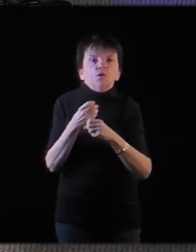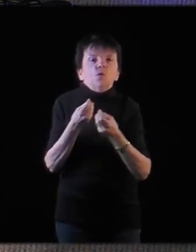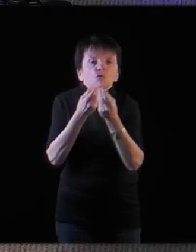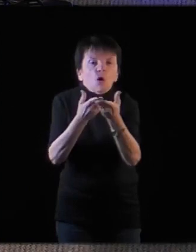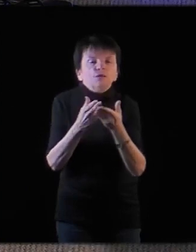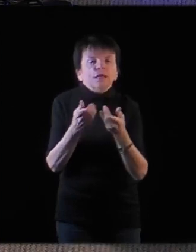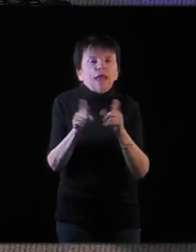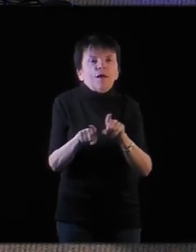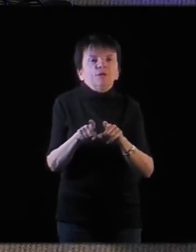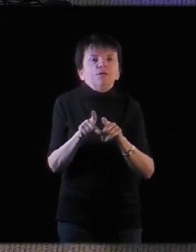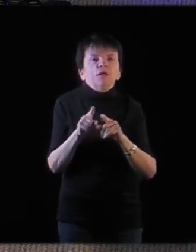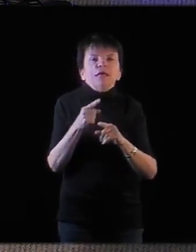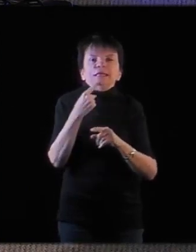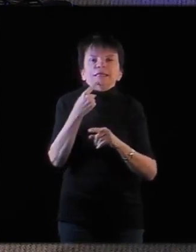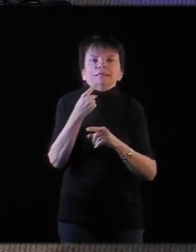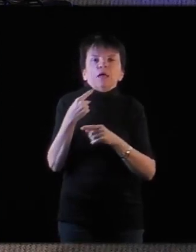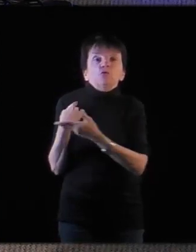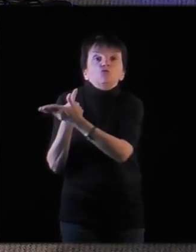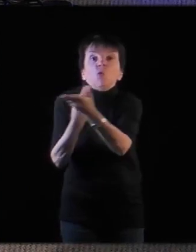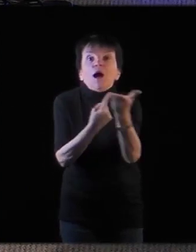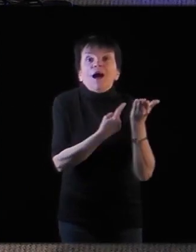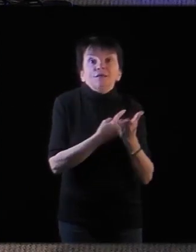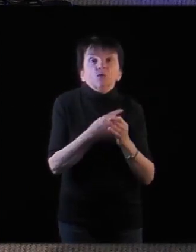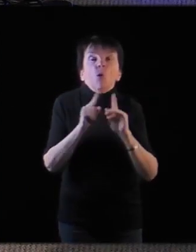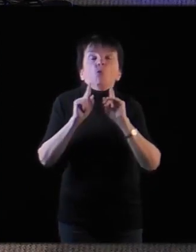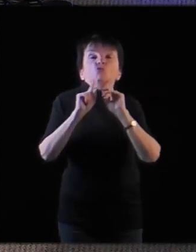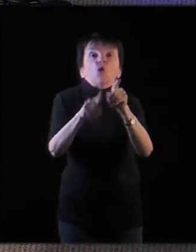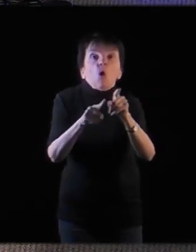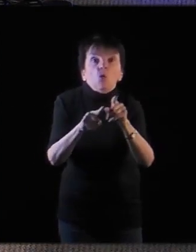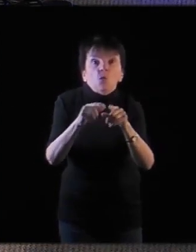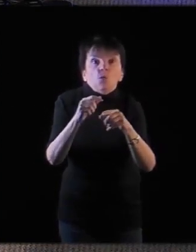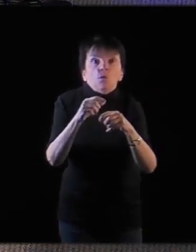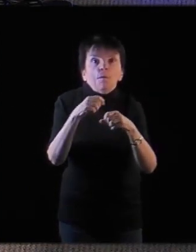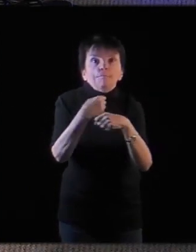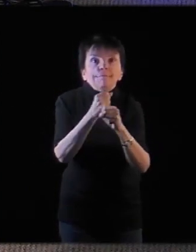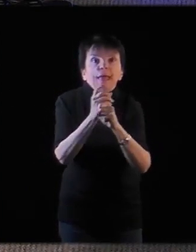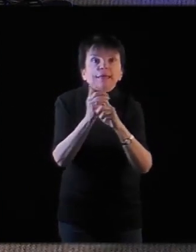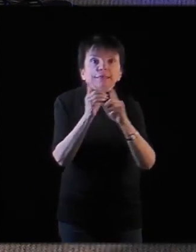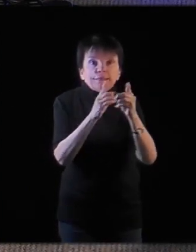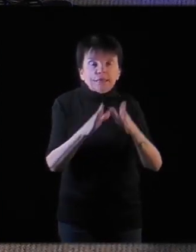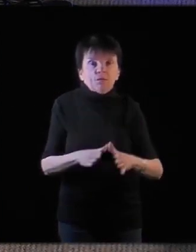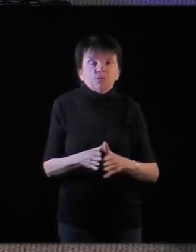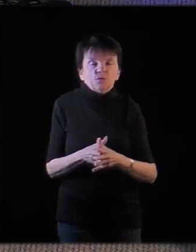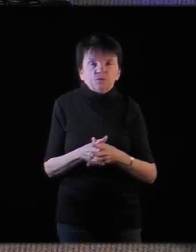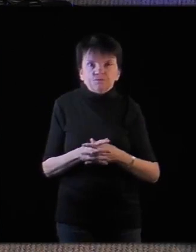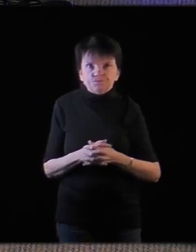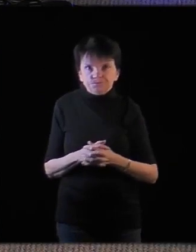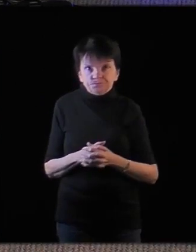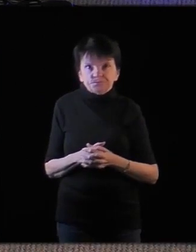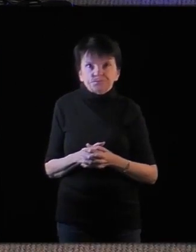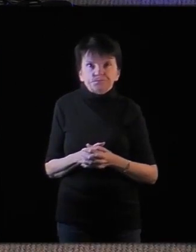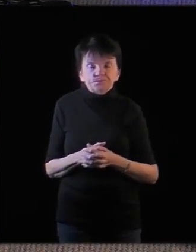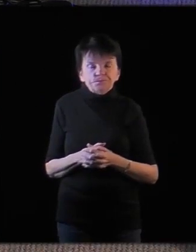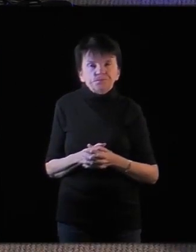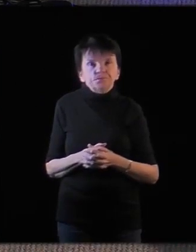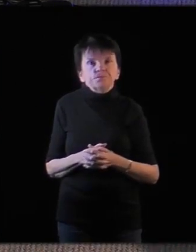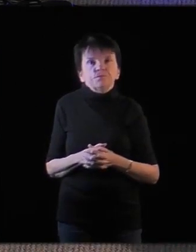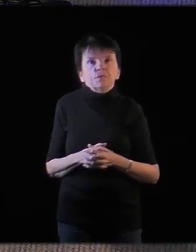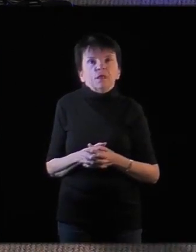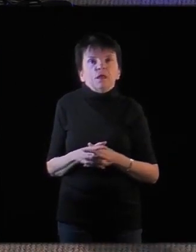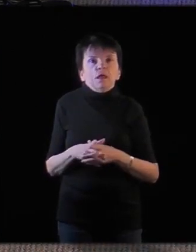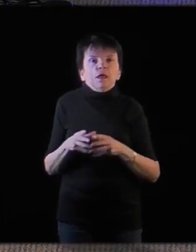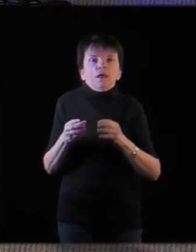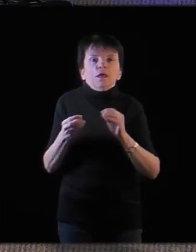Jesus has all authority all the time. That leads us then to the third